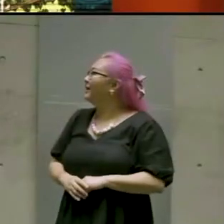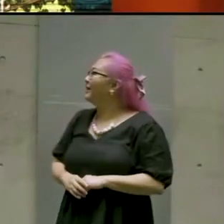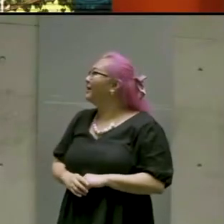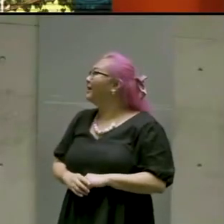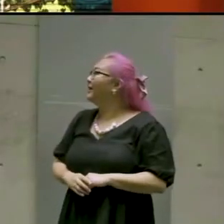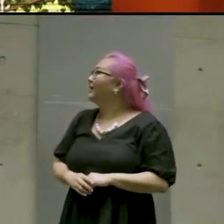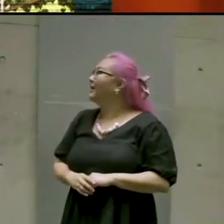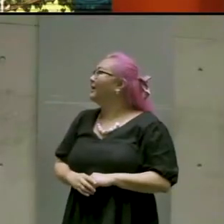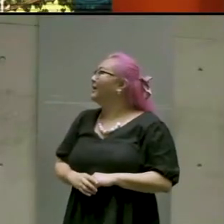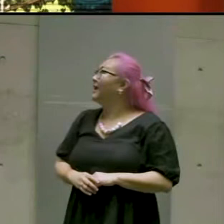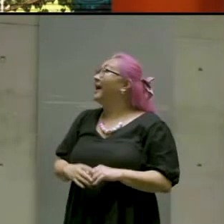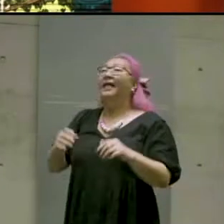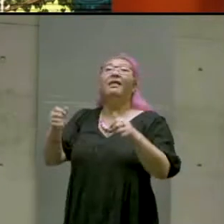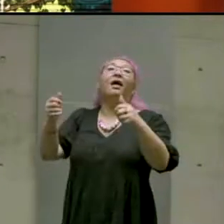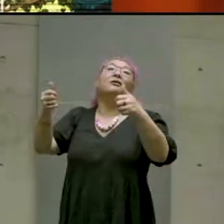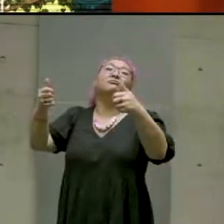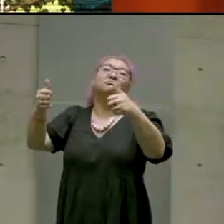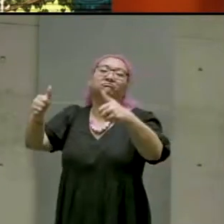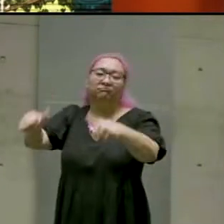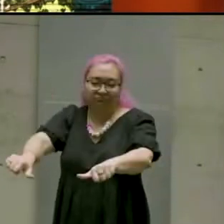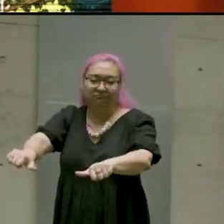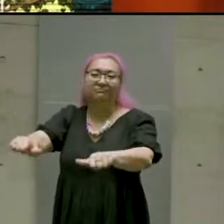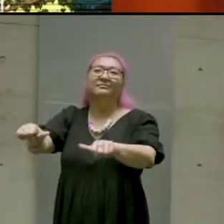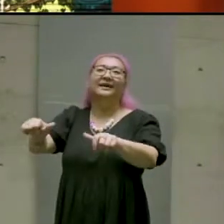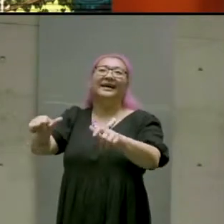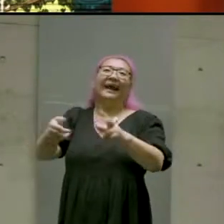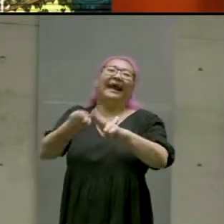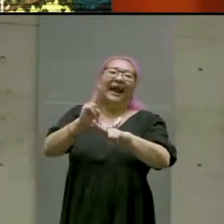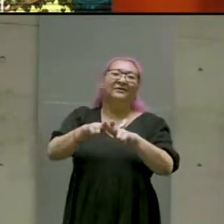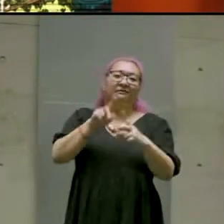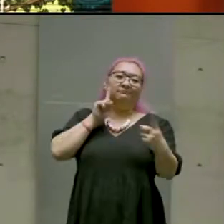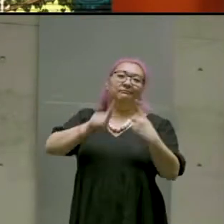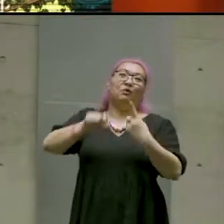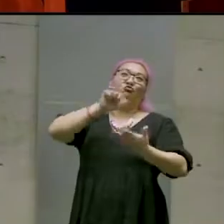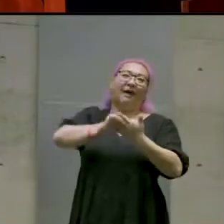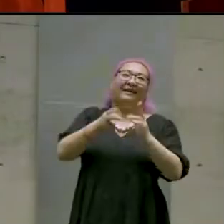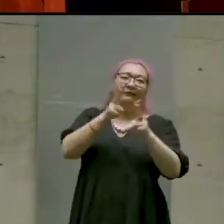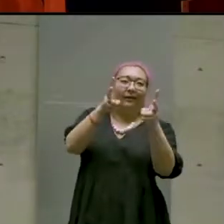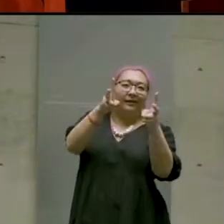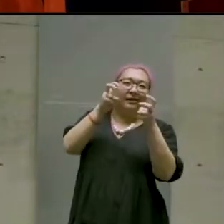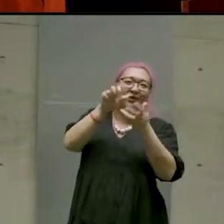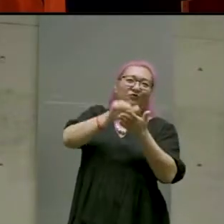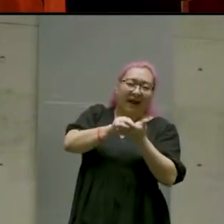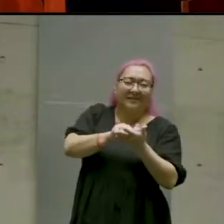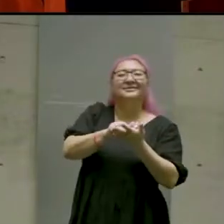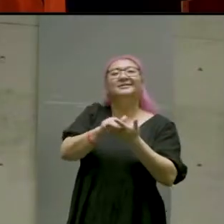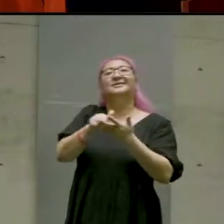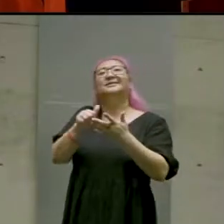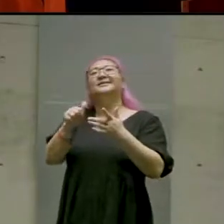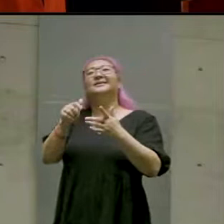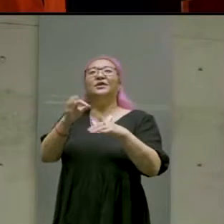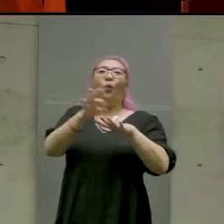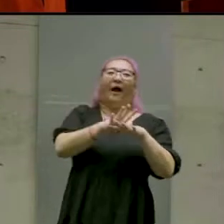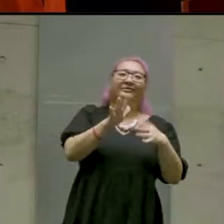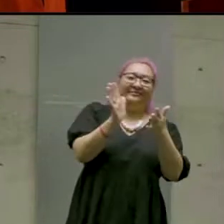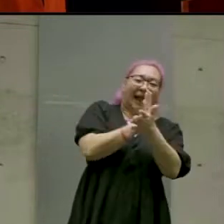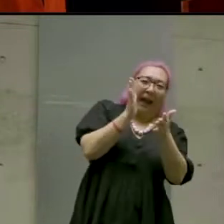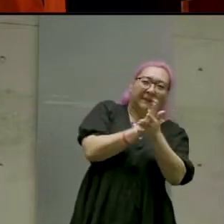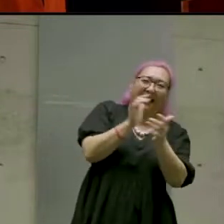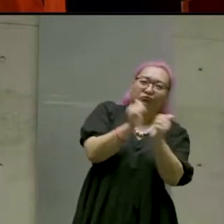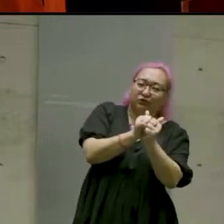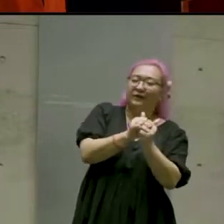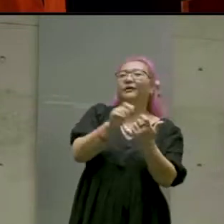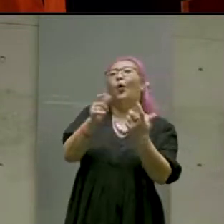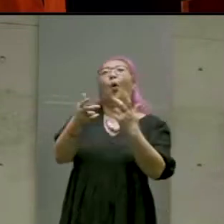afterwards, the outcomes were basically either the wife, if you did it well, would be approving of you or disapproving of you, and that established the